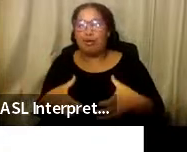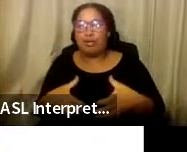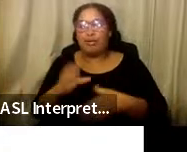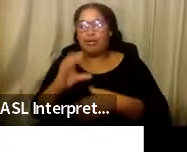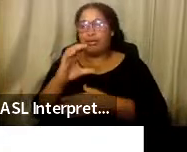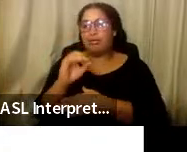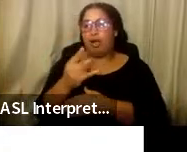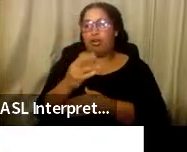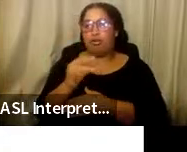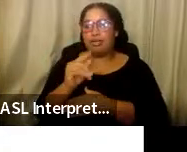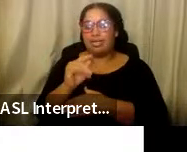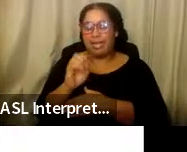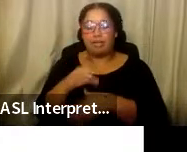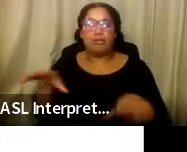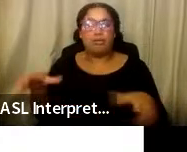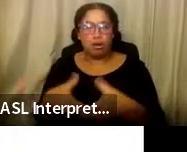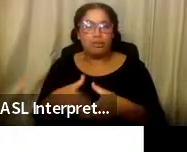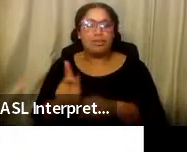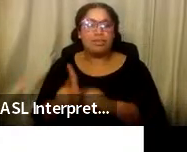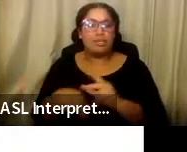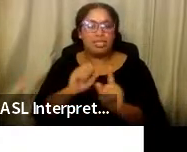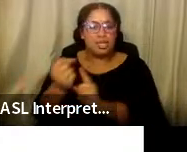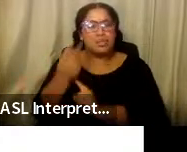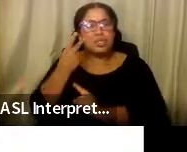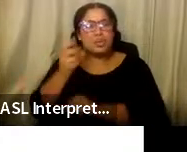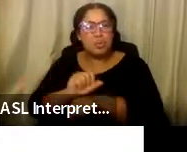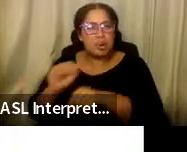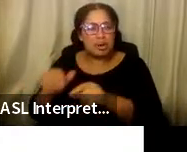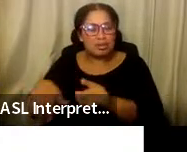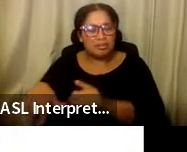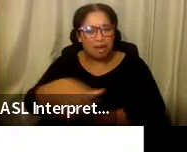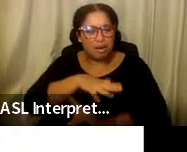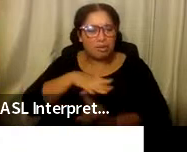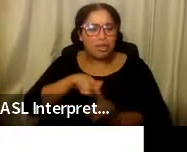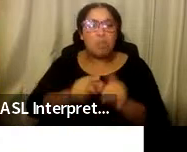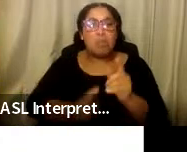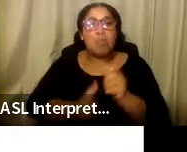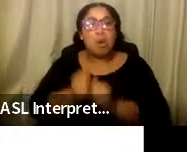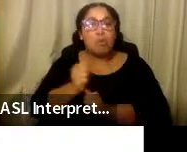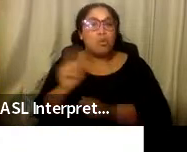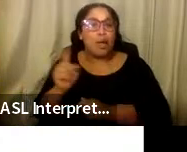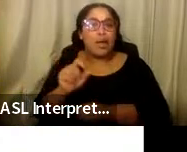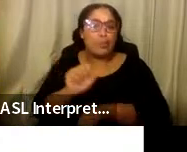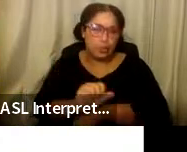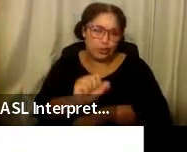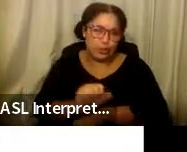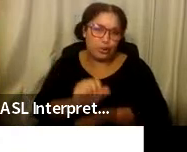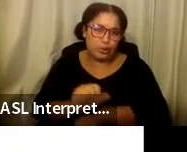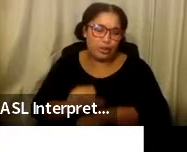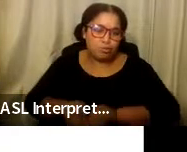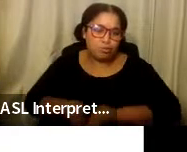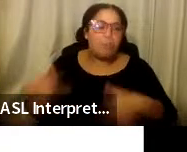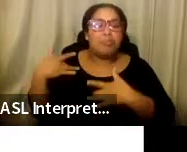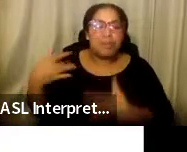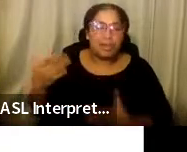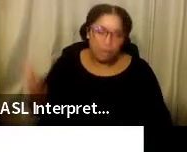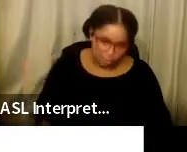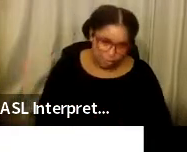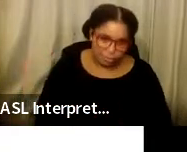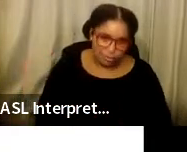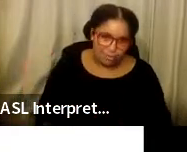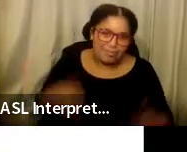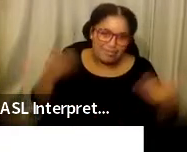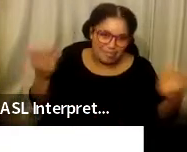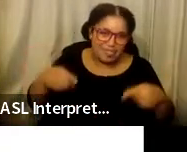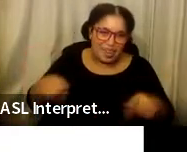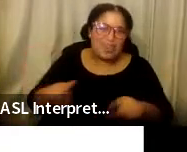in workplaces. And as you can see, sort of the majority of outbreaks are in workplaces, right? Well, they tend to be there throughout